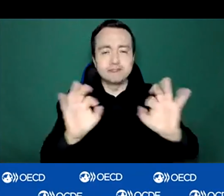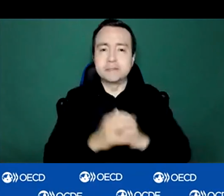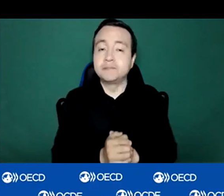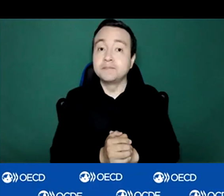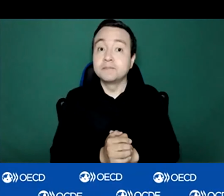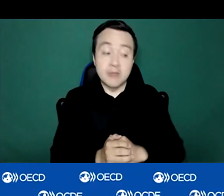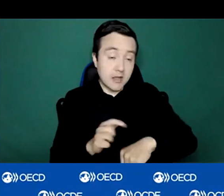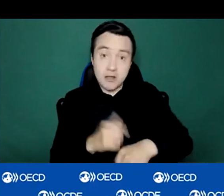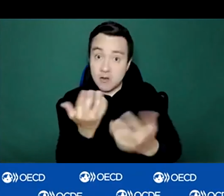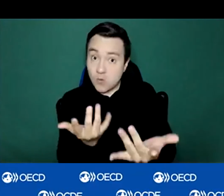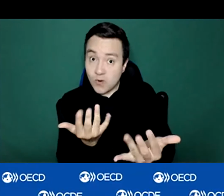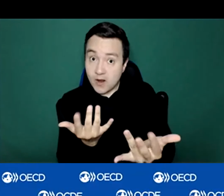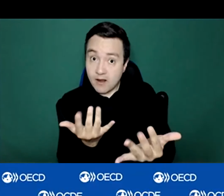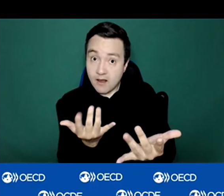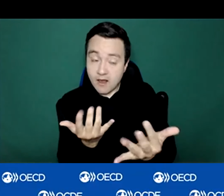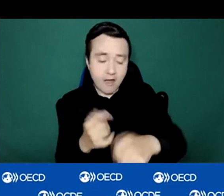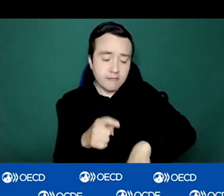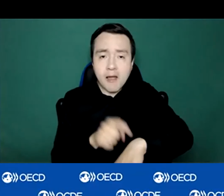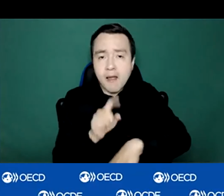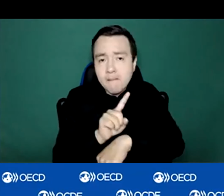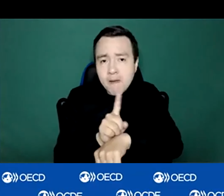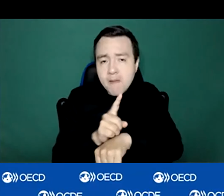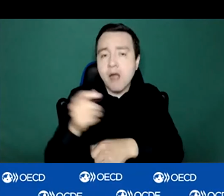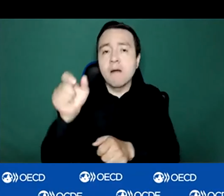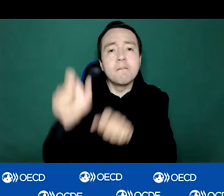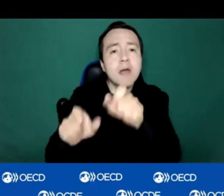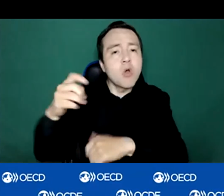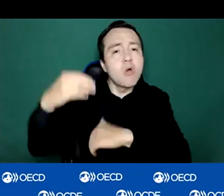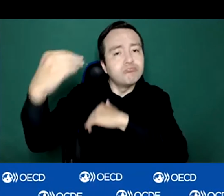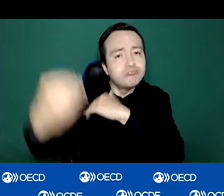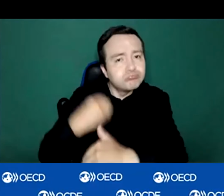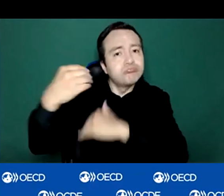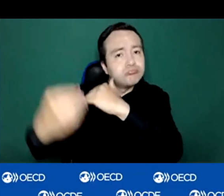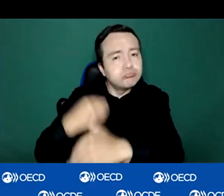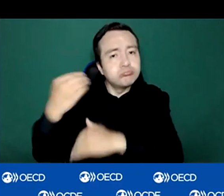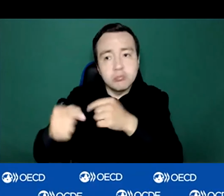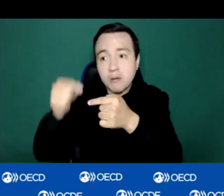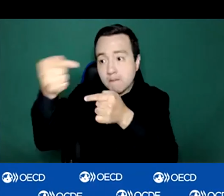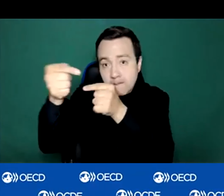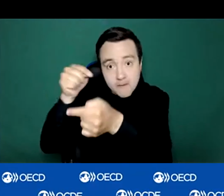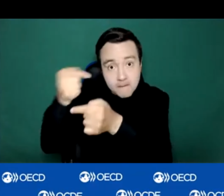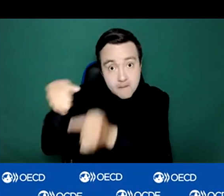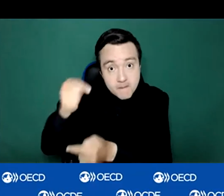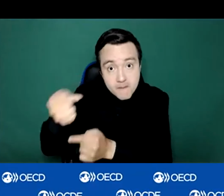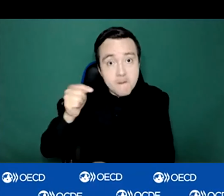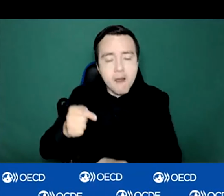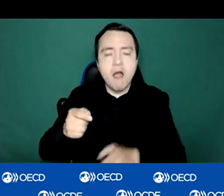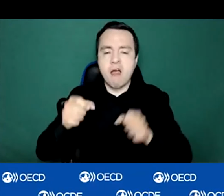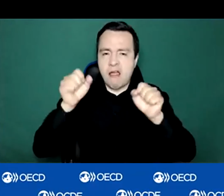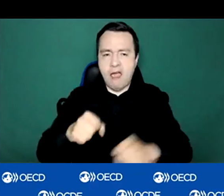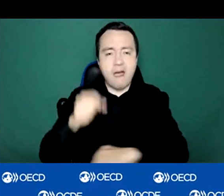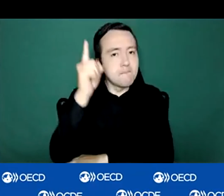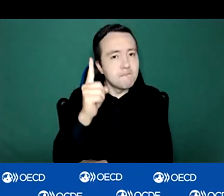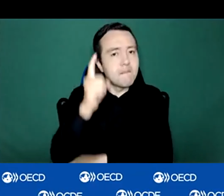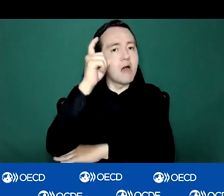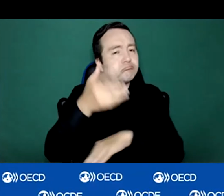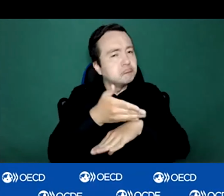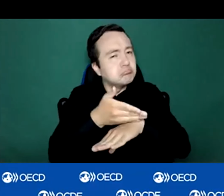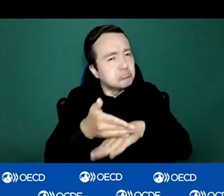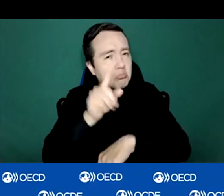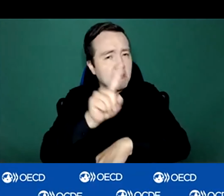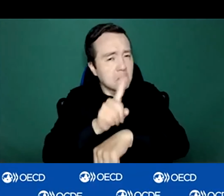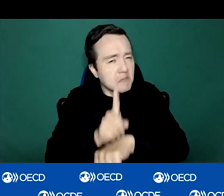room. And so we will commence the session in 1 or 2 more minutes time. So we will be back